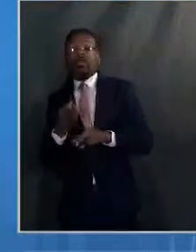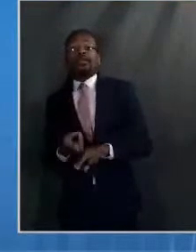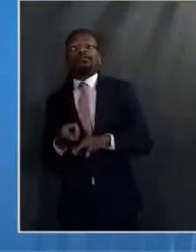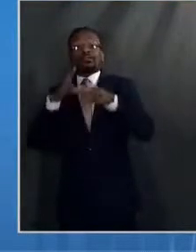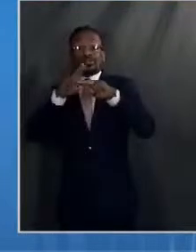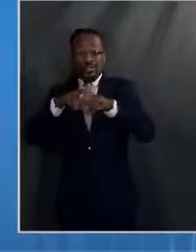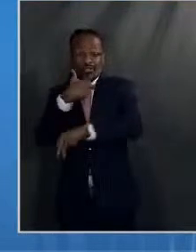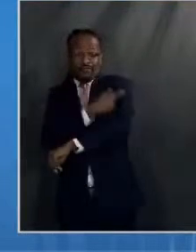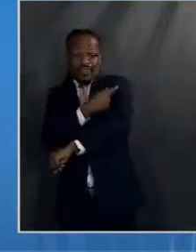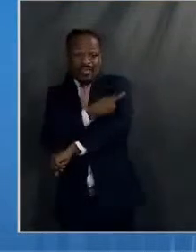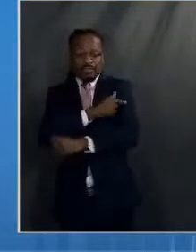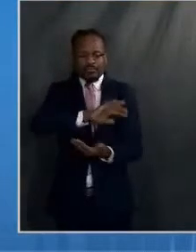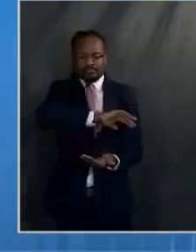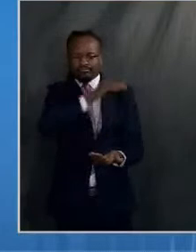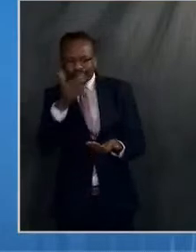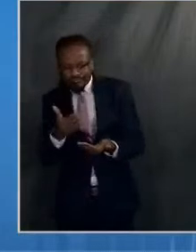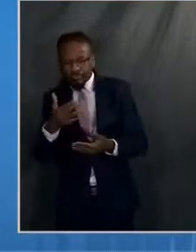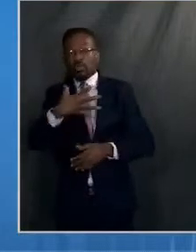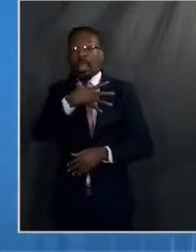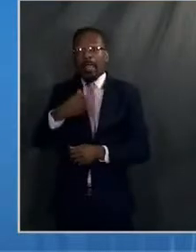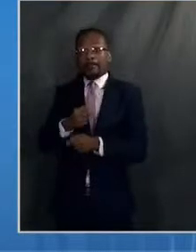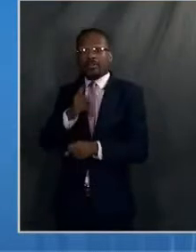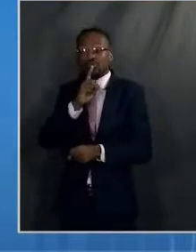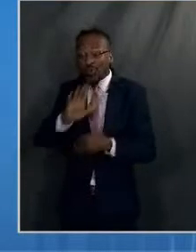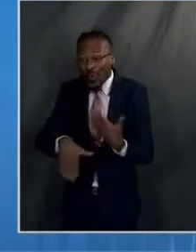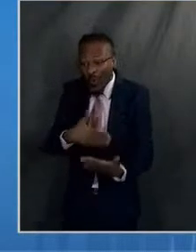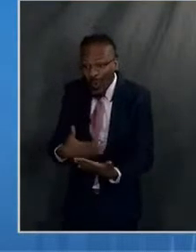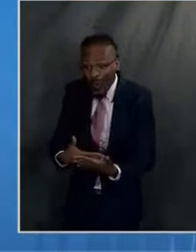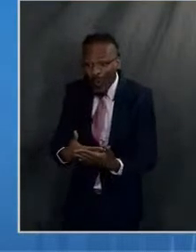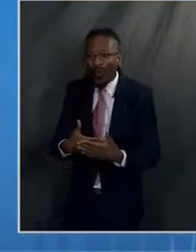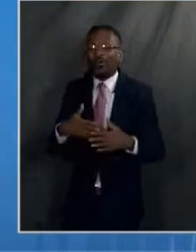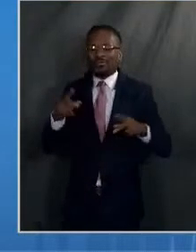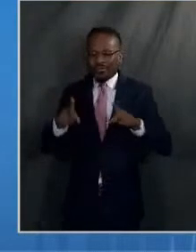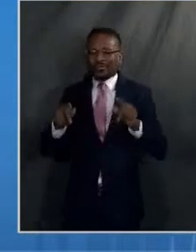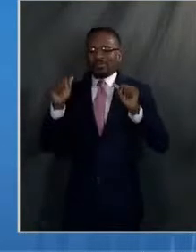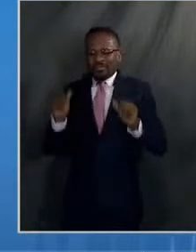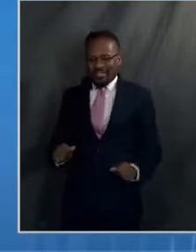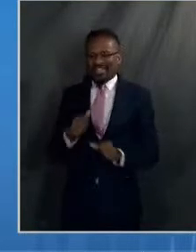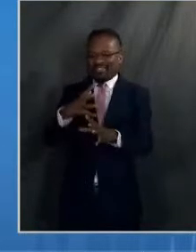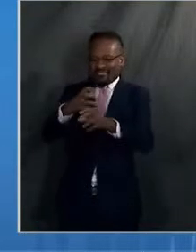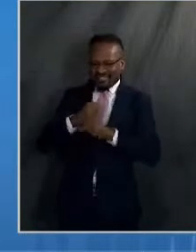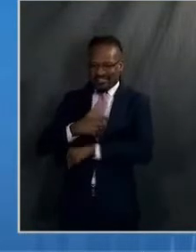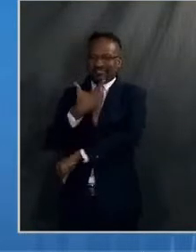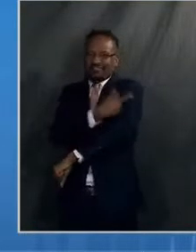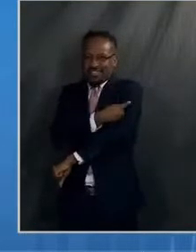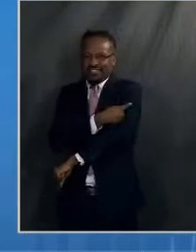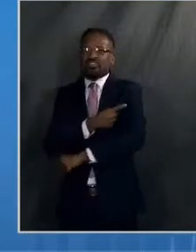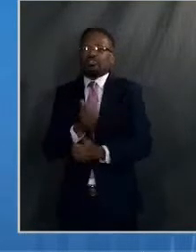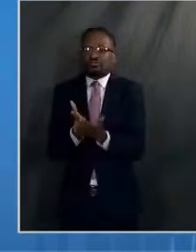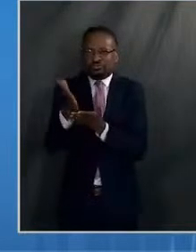and we are ensuring that all Americans in every community have more places to get vaccinated.